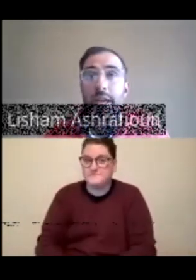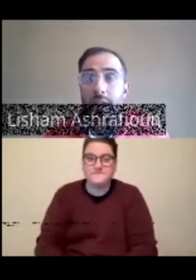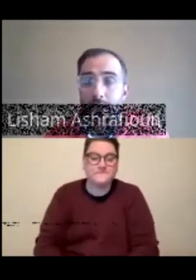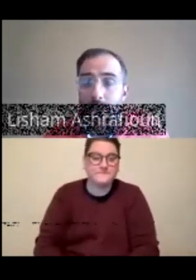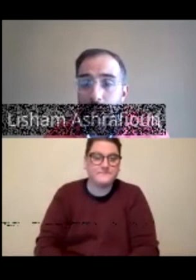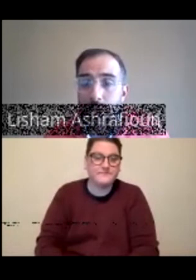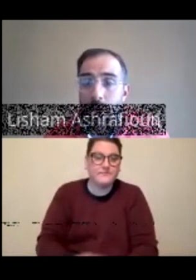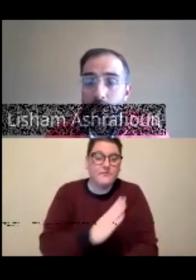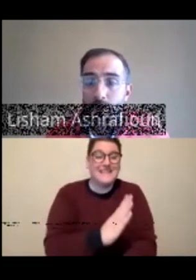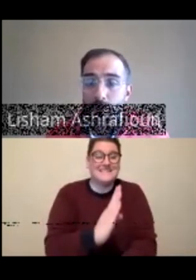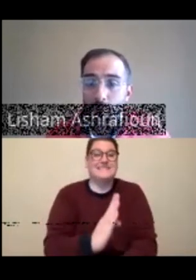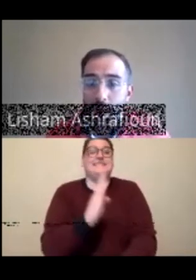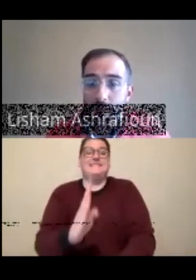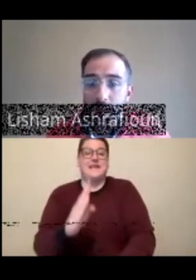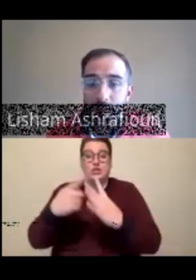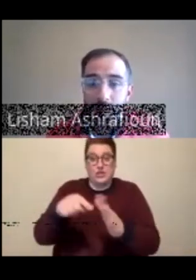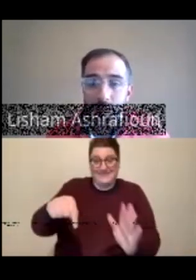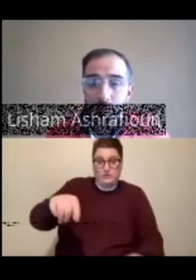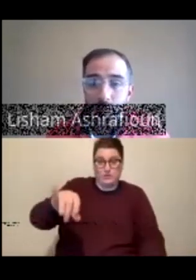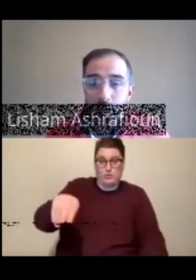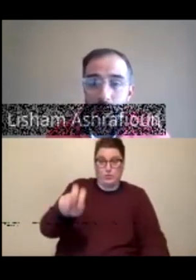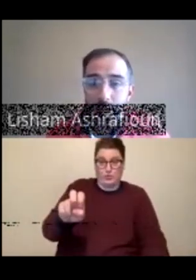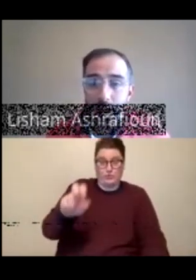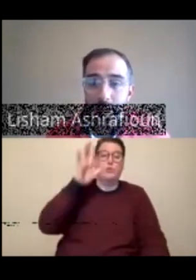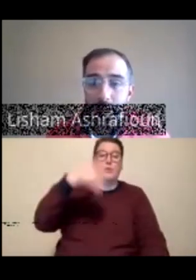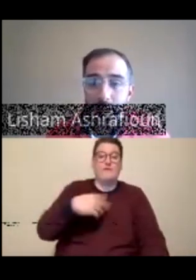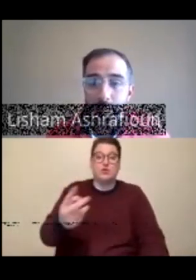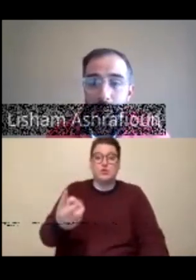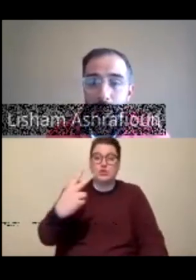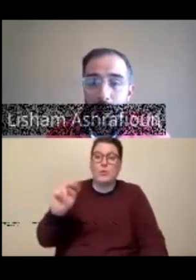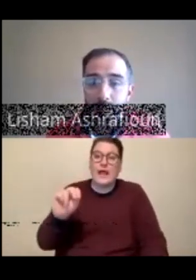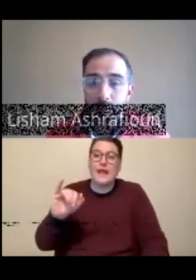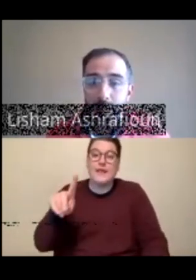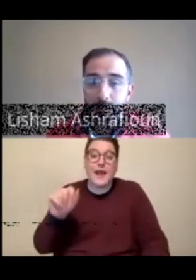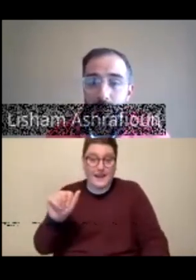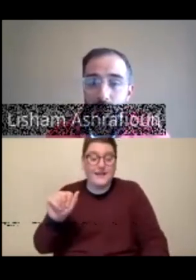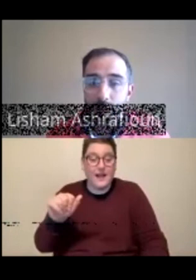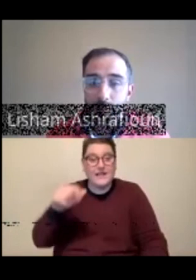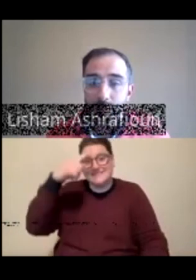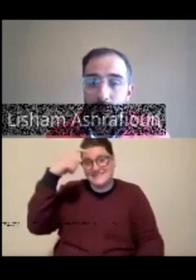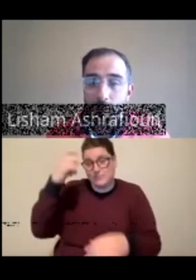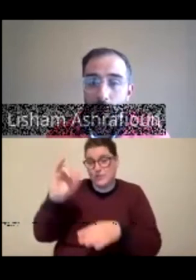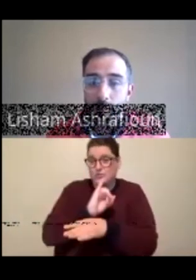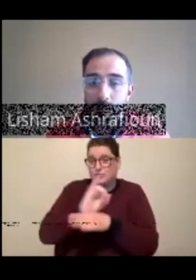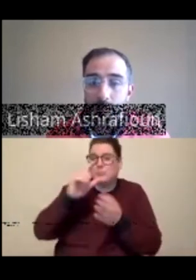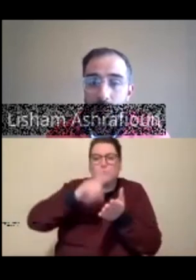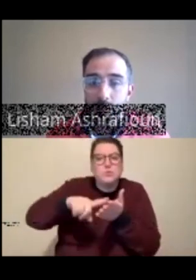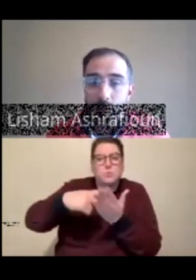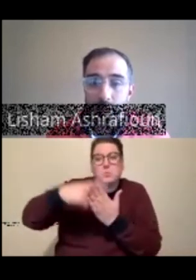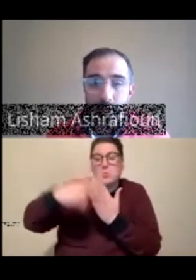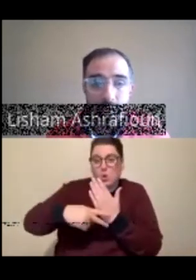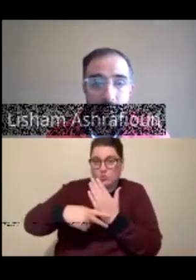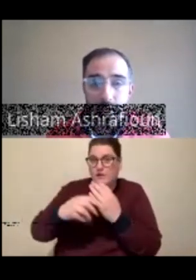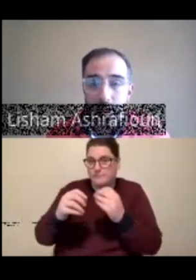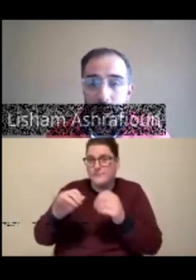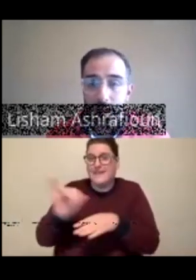Starting in June, we'll actually be having 2 NIDA summer internship research program interns